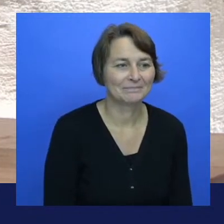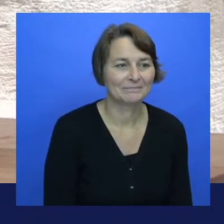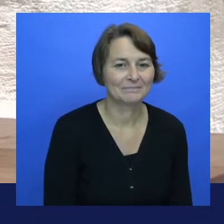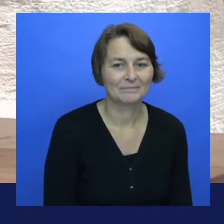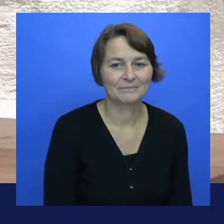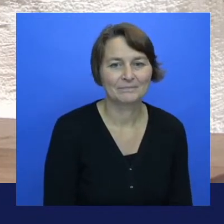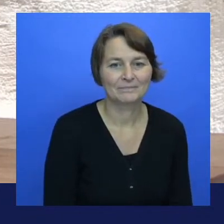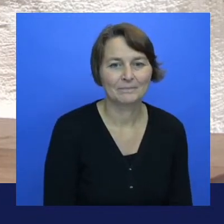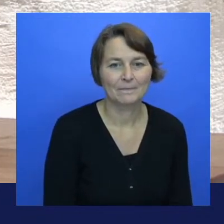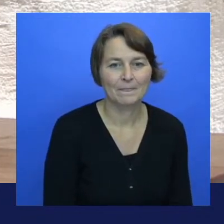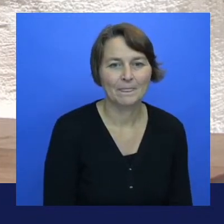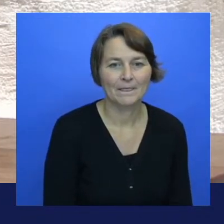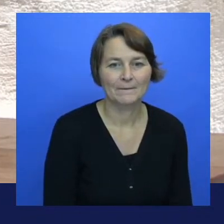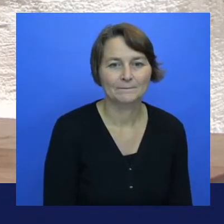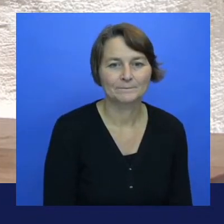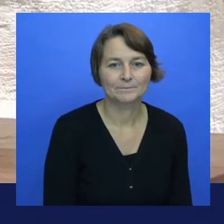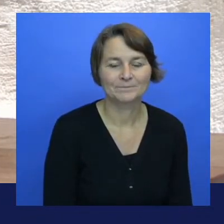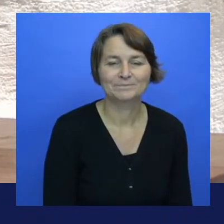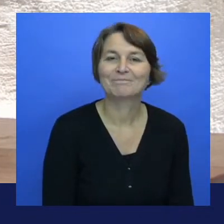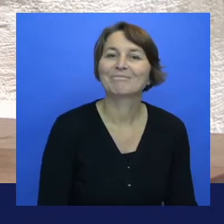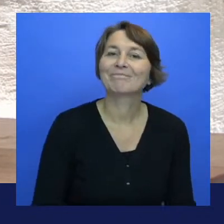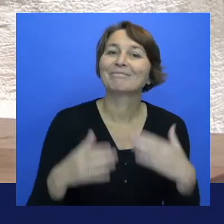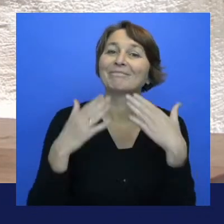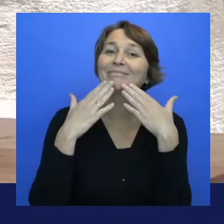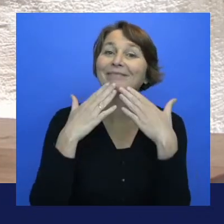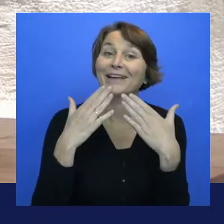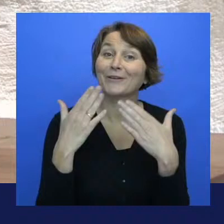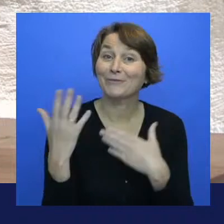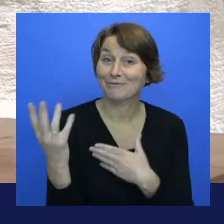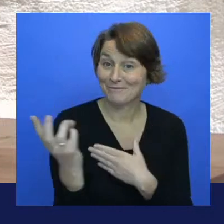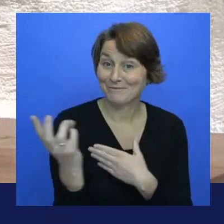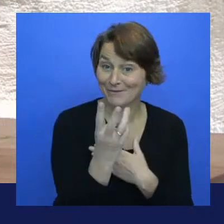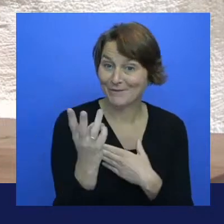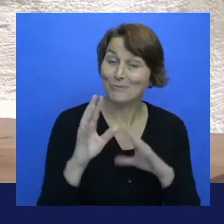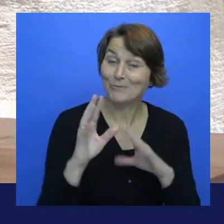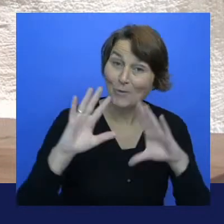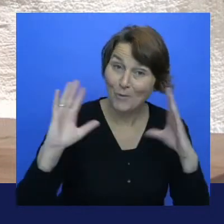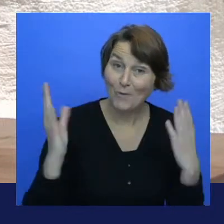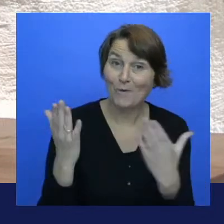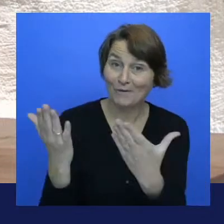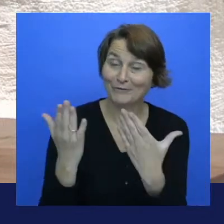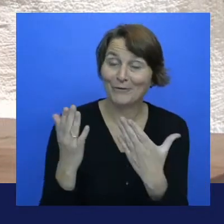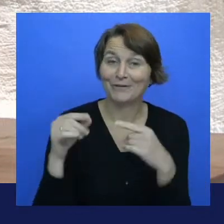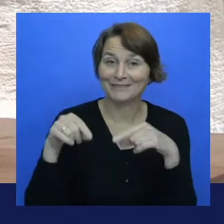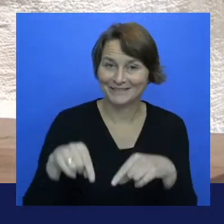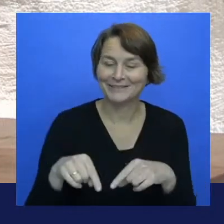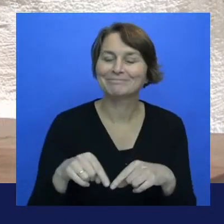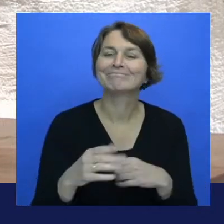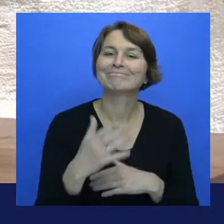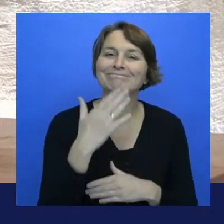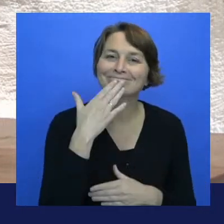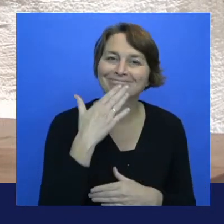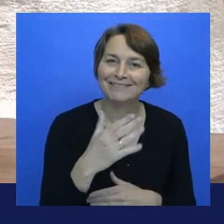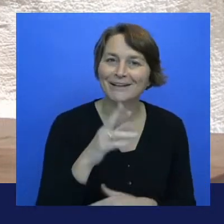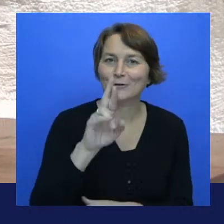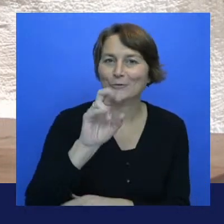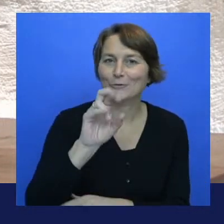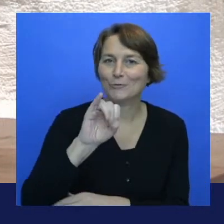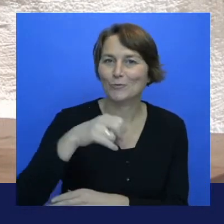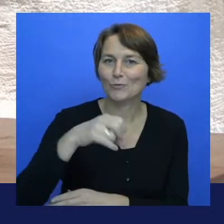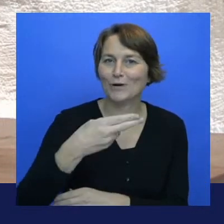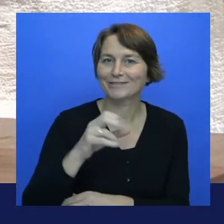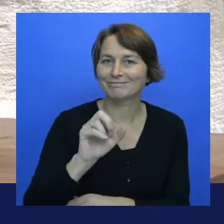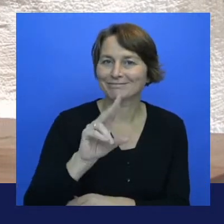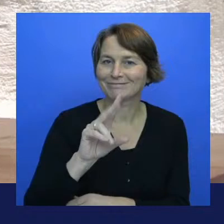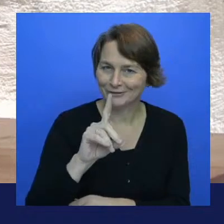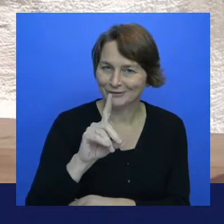Okay, we're back. Thank you very much, all of you, for joining us. Thank you, Richard, for the awesome session and the panel discussion